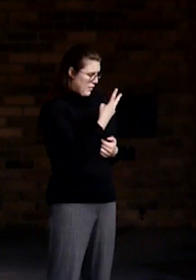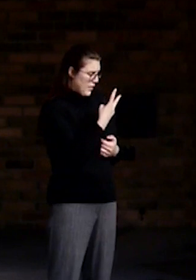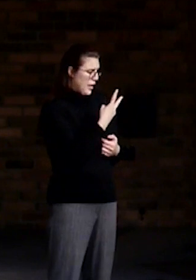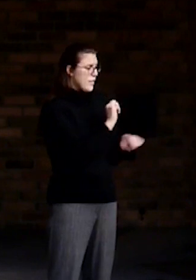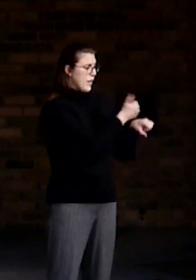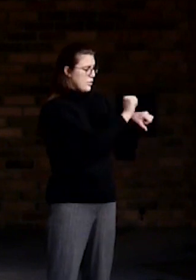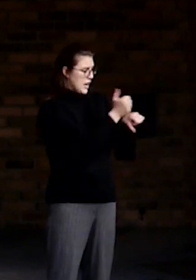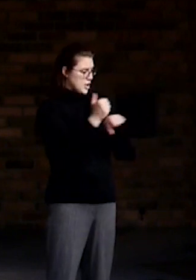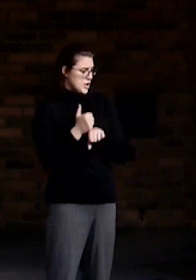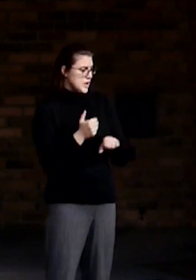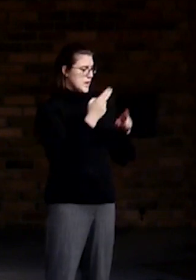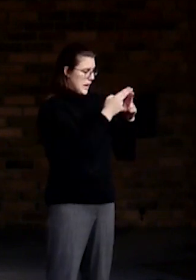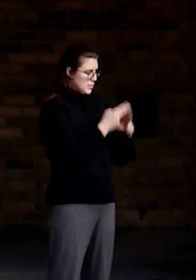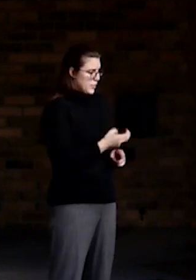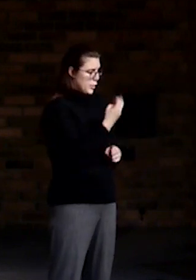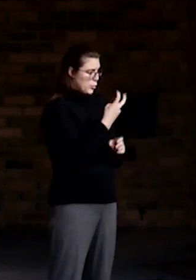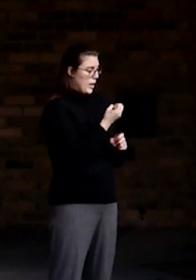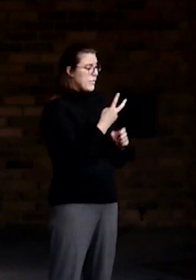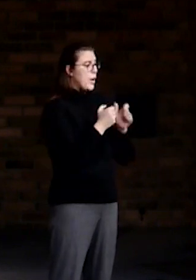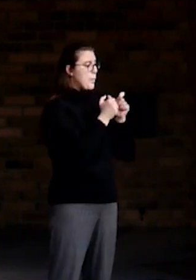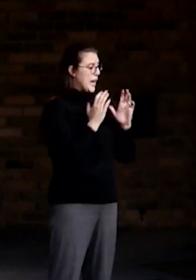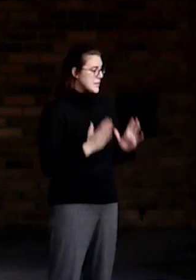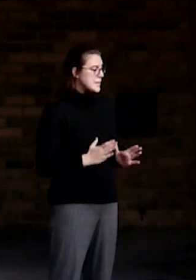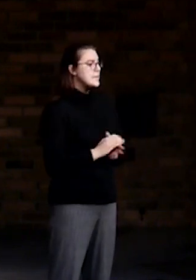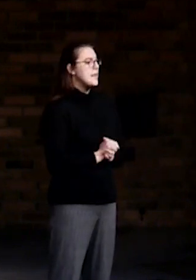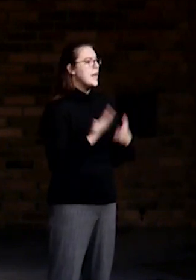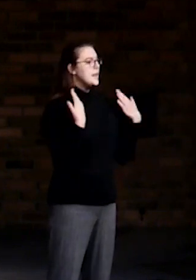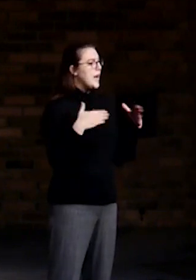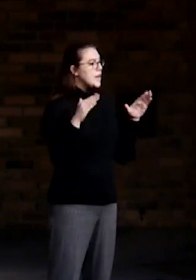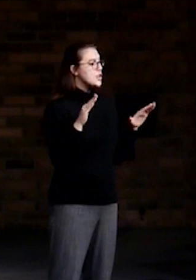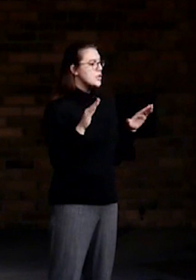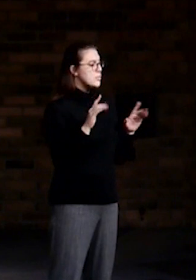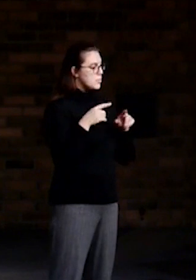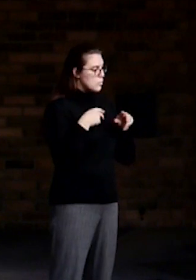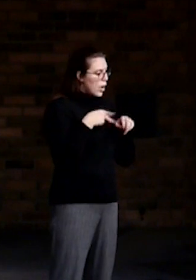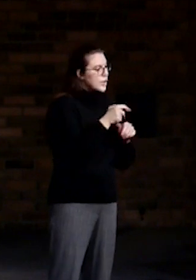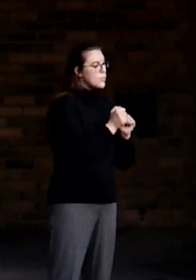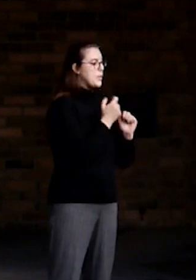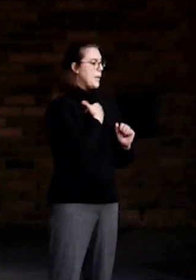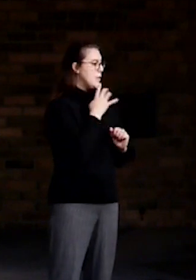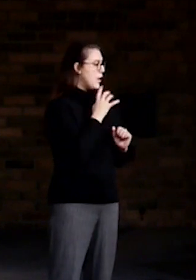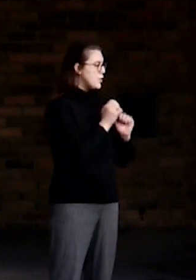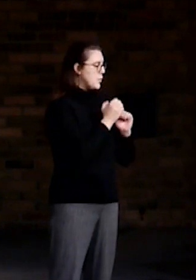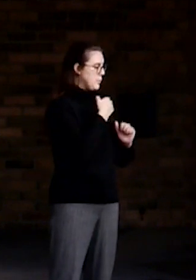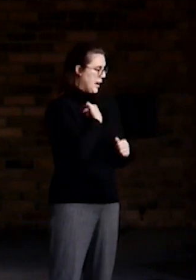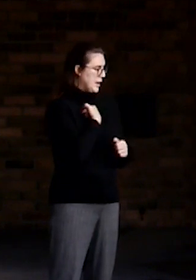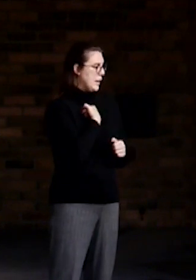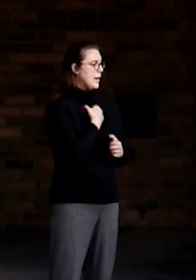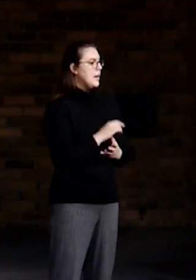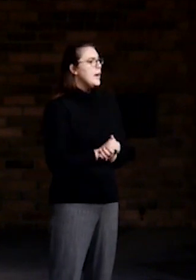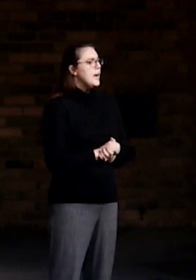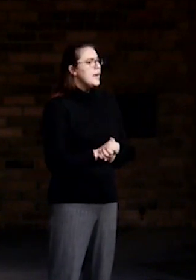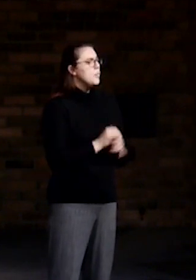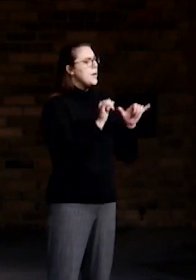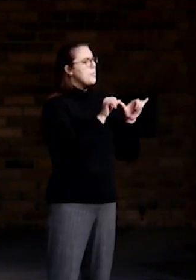the names of the 12 apostles of the Lamb. The angel who walked with me and talked with me had a golden measuring rod. And we